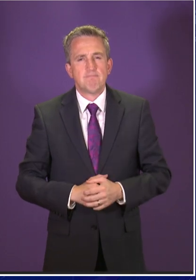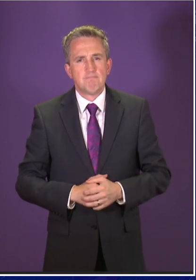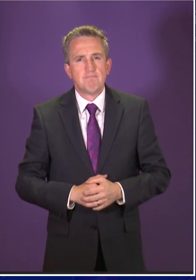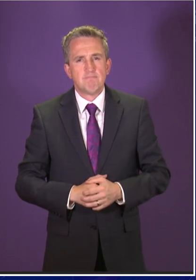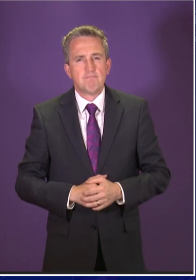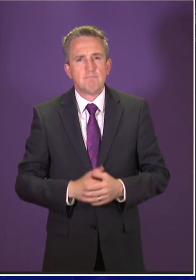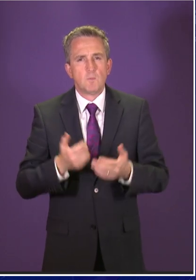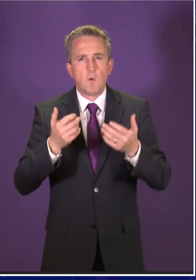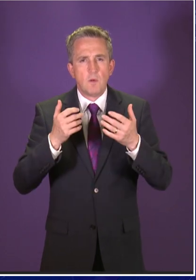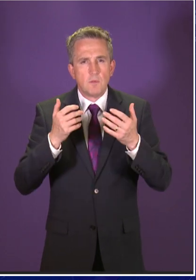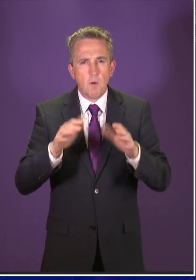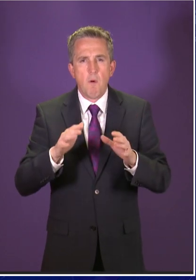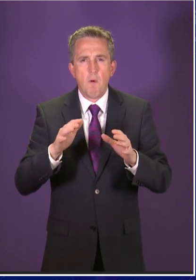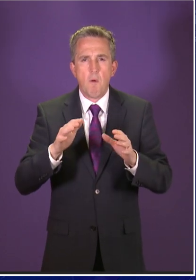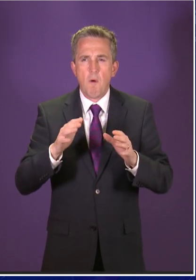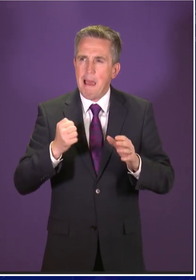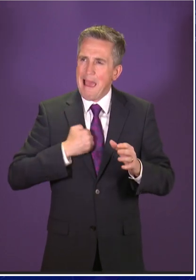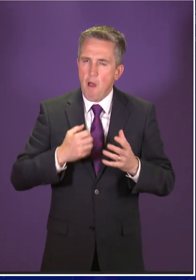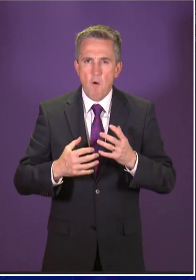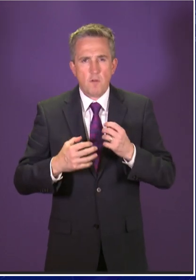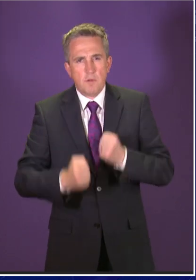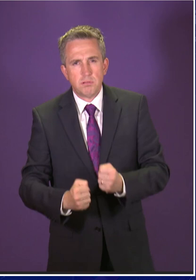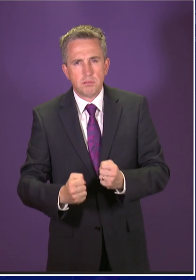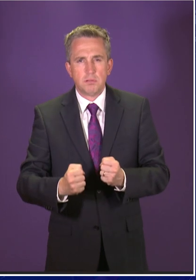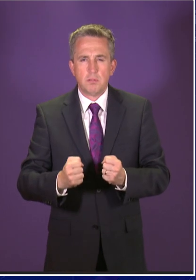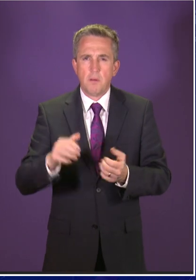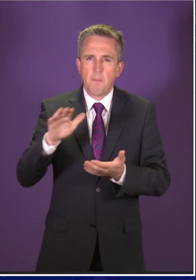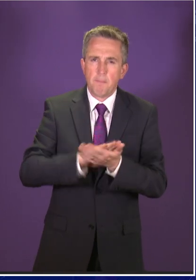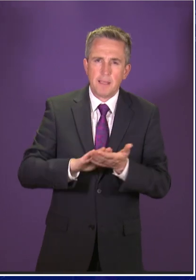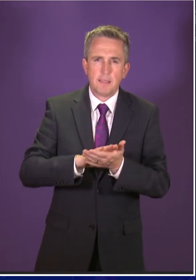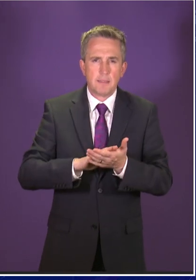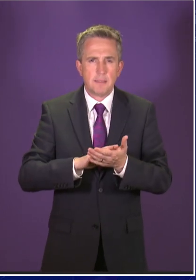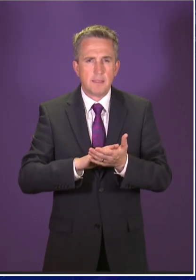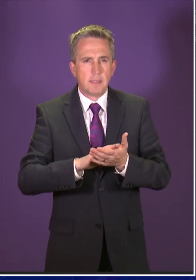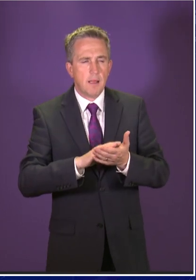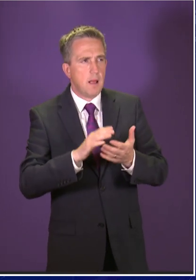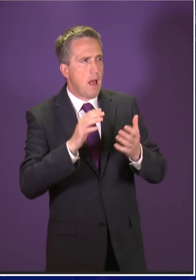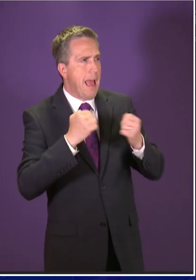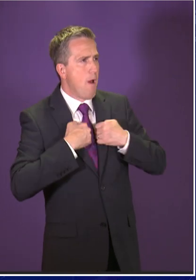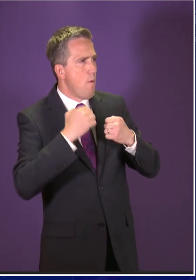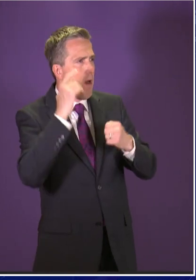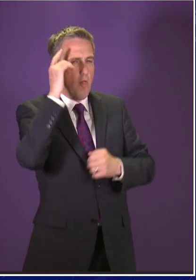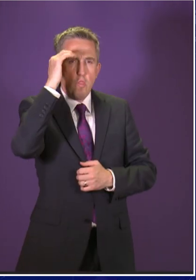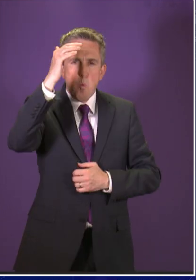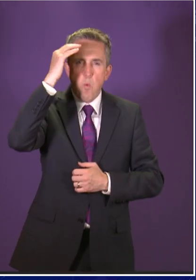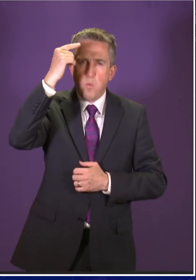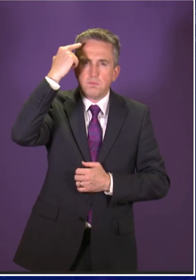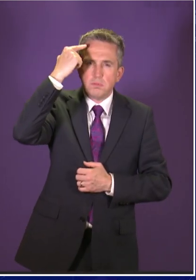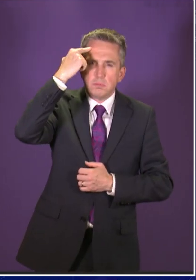And thus the native hue of resolution is sicklied o'er with the pale cast of thought.